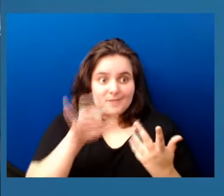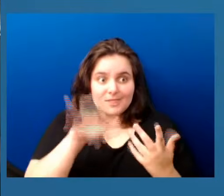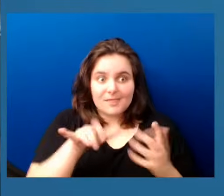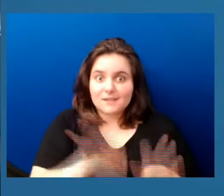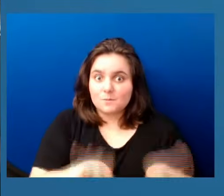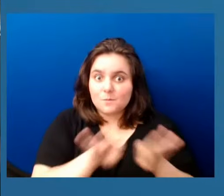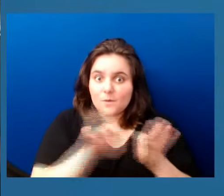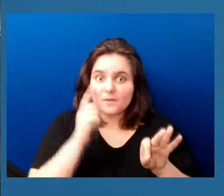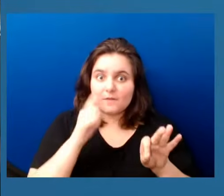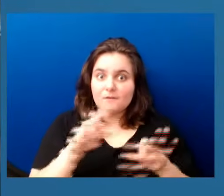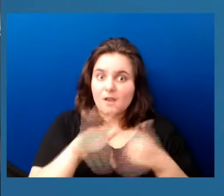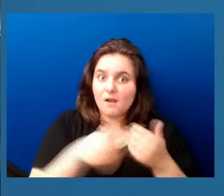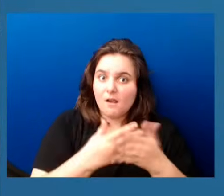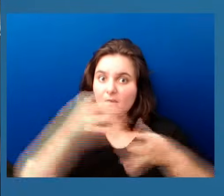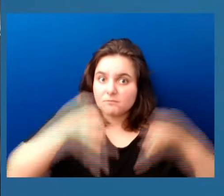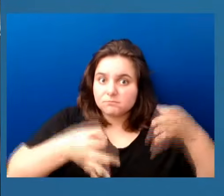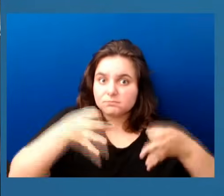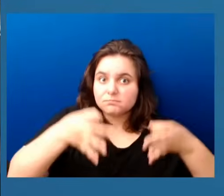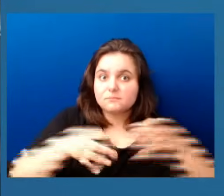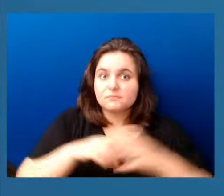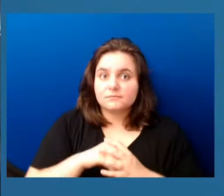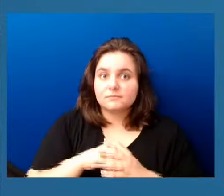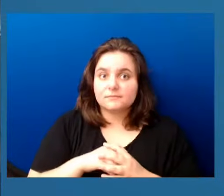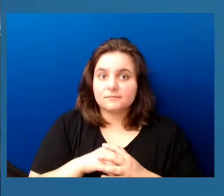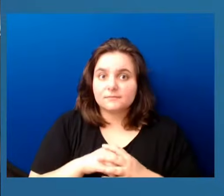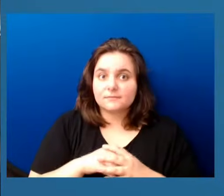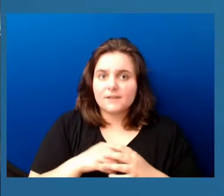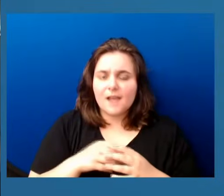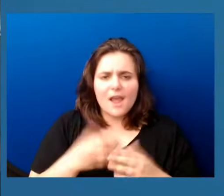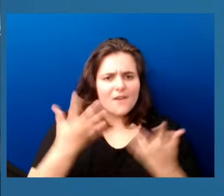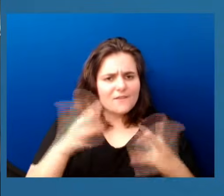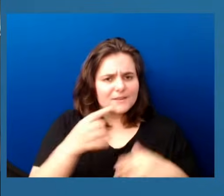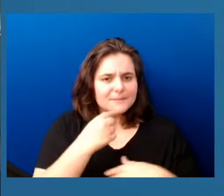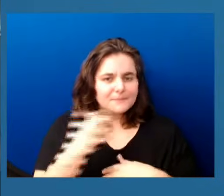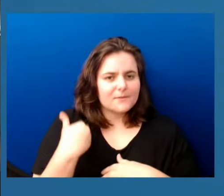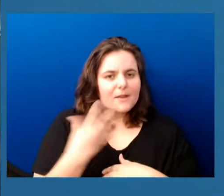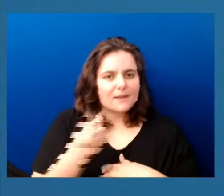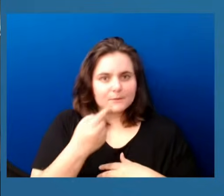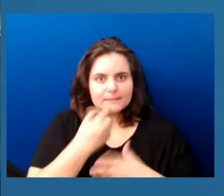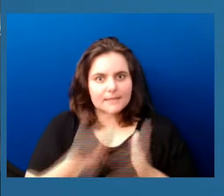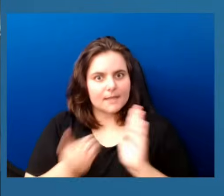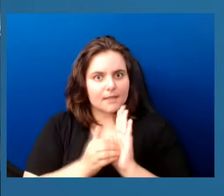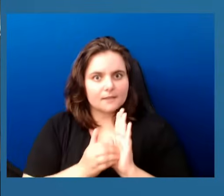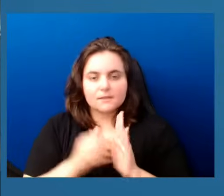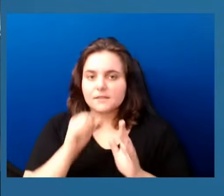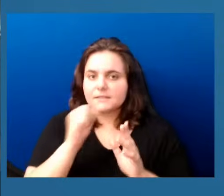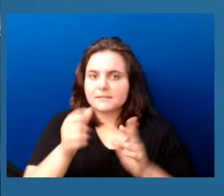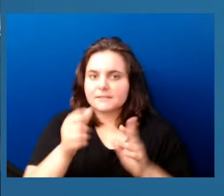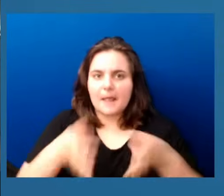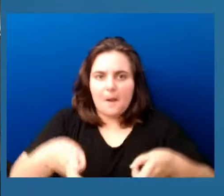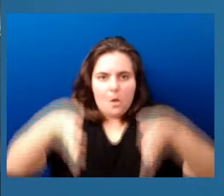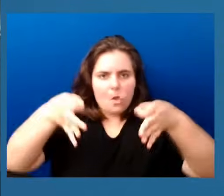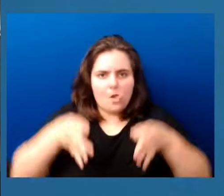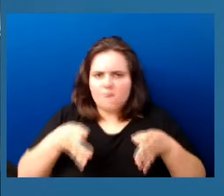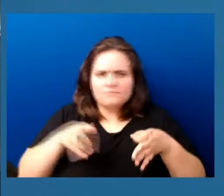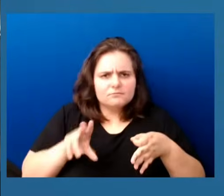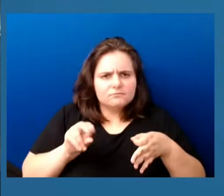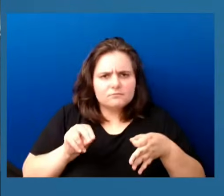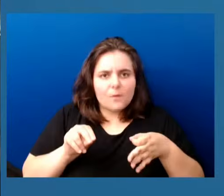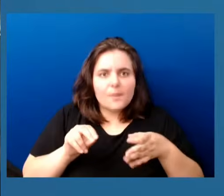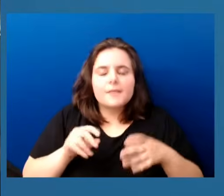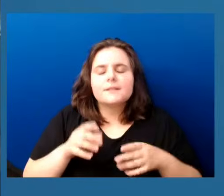will say it again, this is not a step backward. In fact, it is a critical step forward,